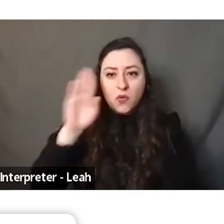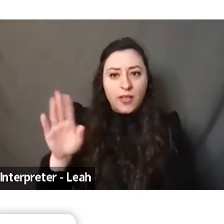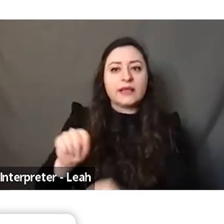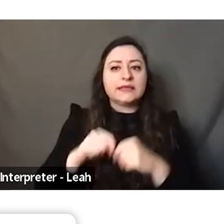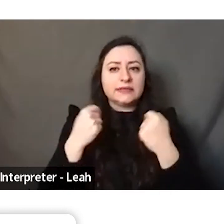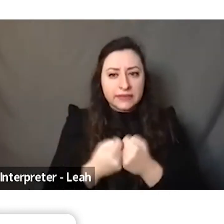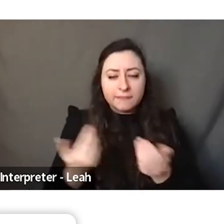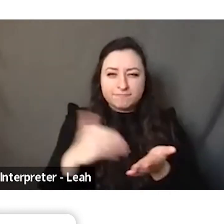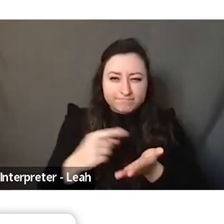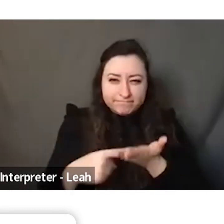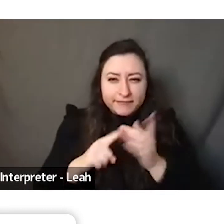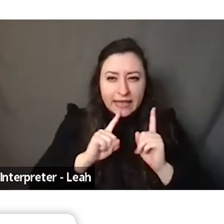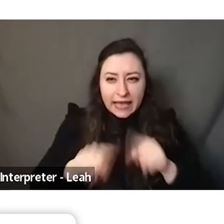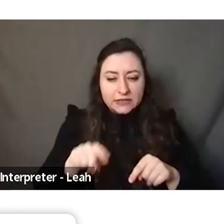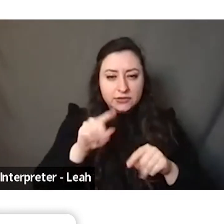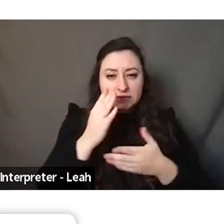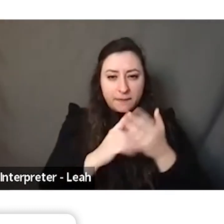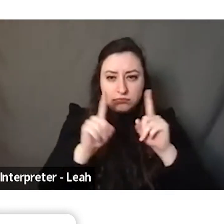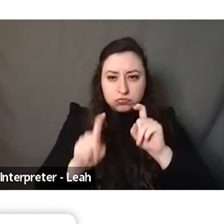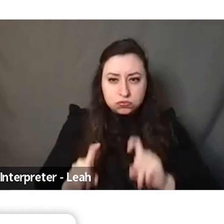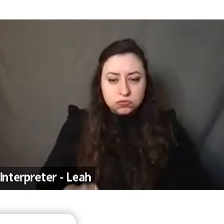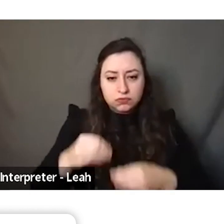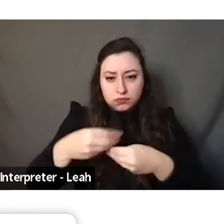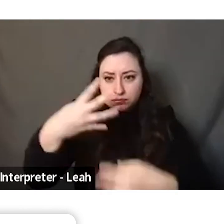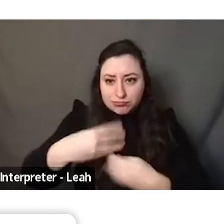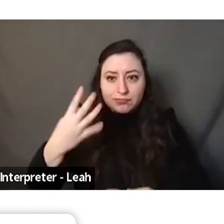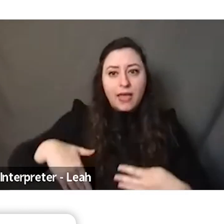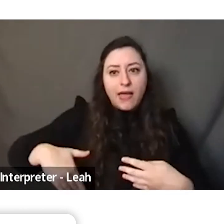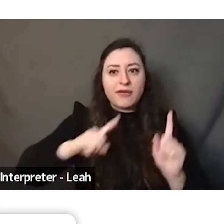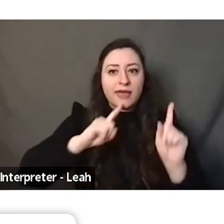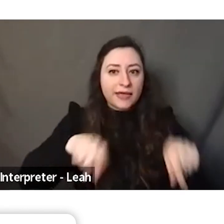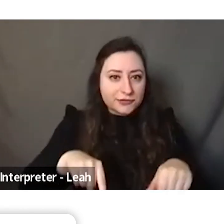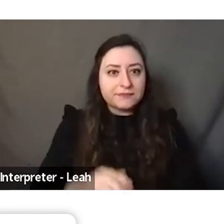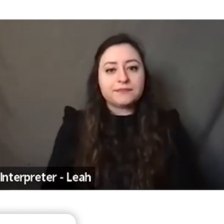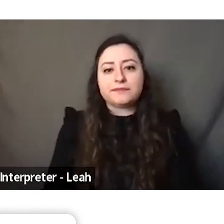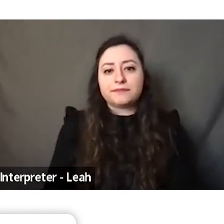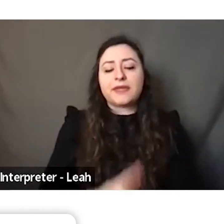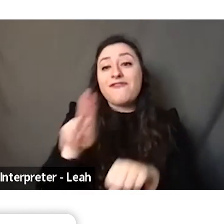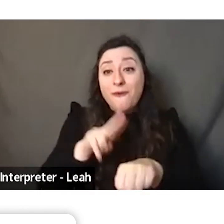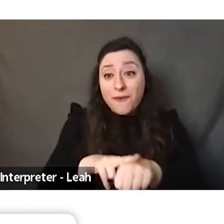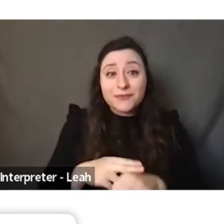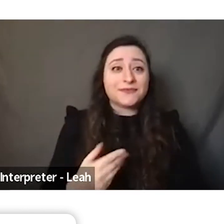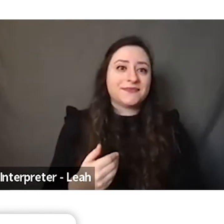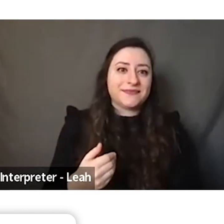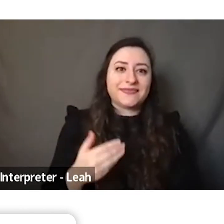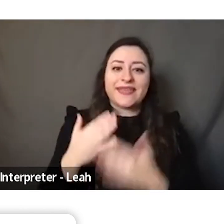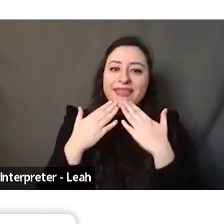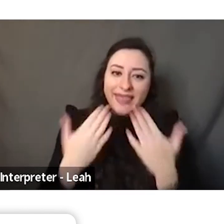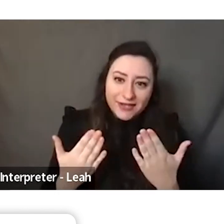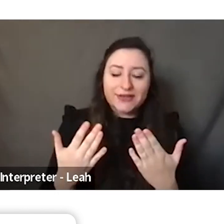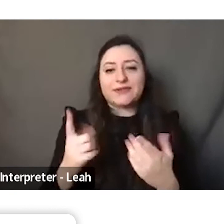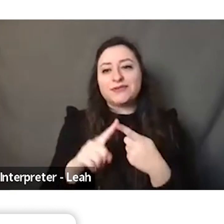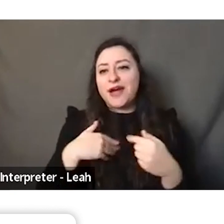and answer some of the questions that we didn't manage to answer. And of course, thank you to